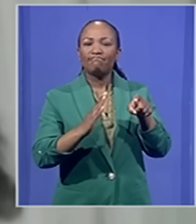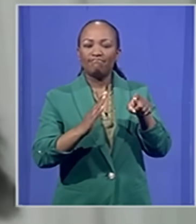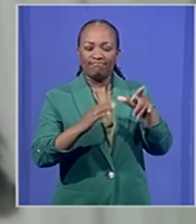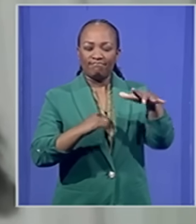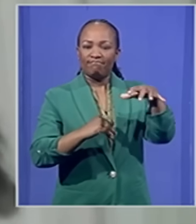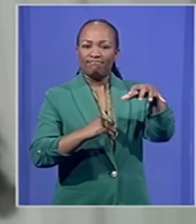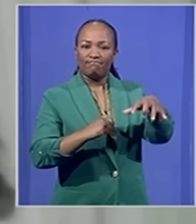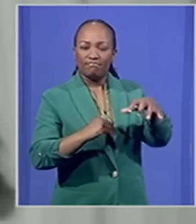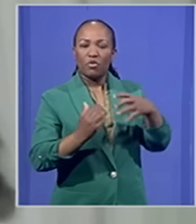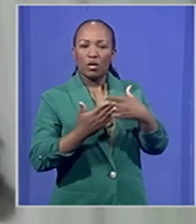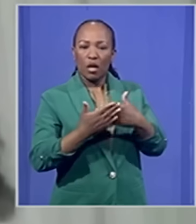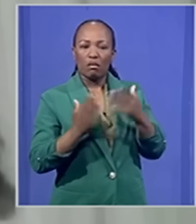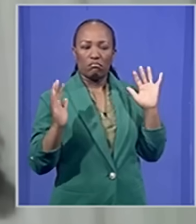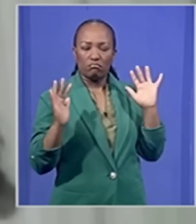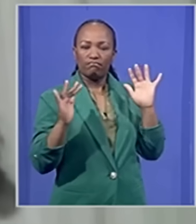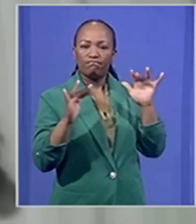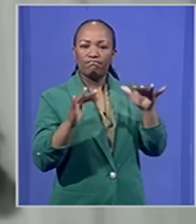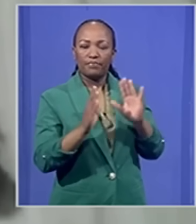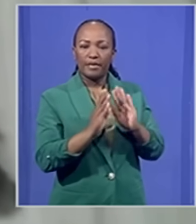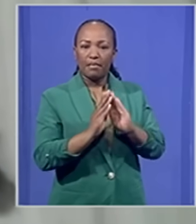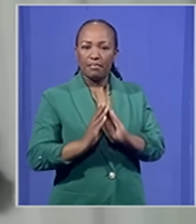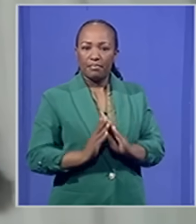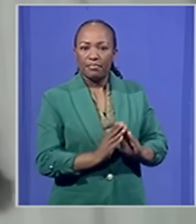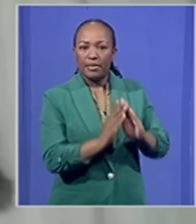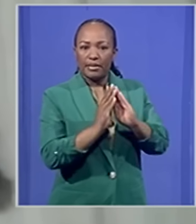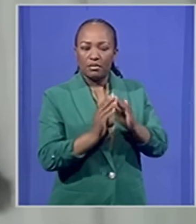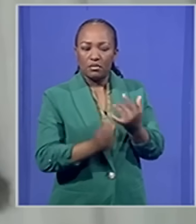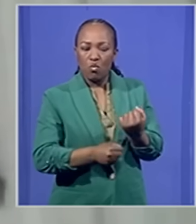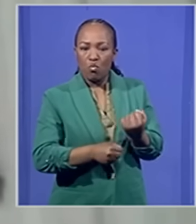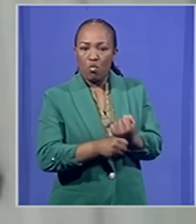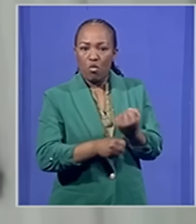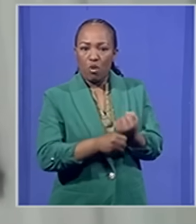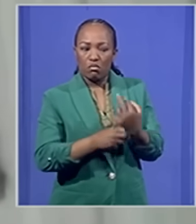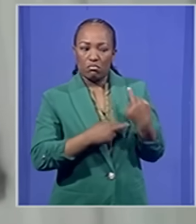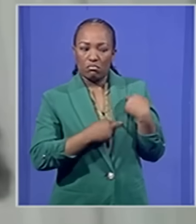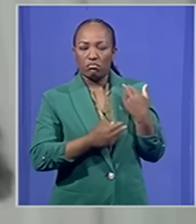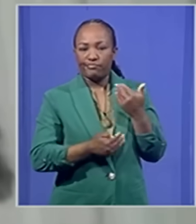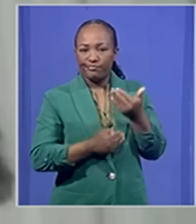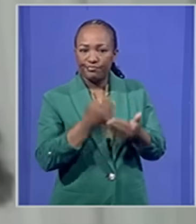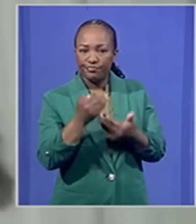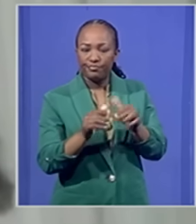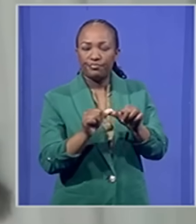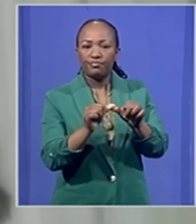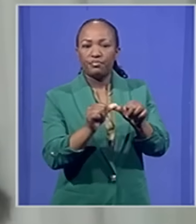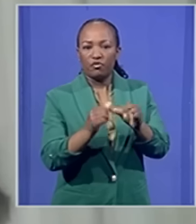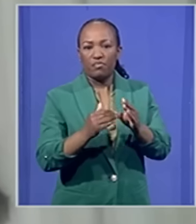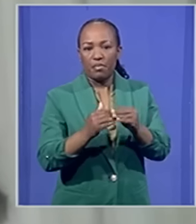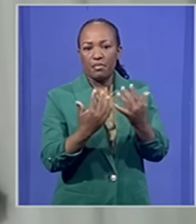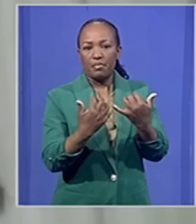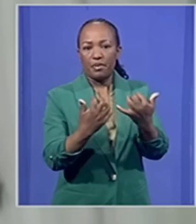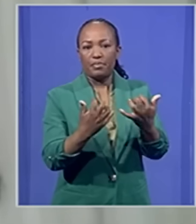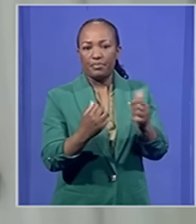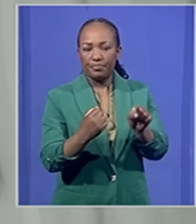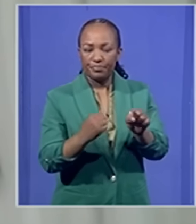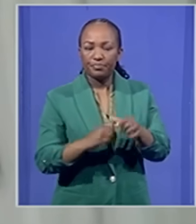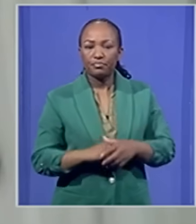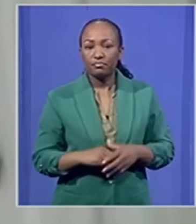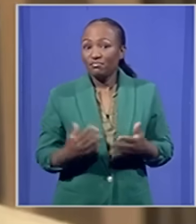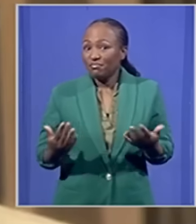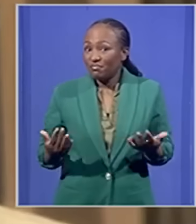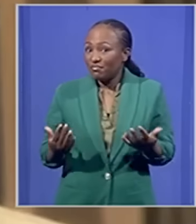they can meet and exercise their responsibility as members, what do we